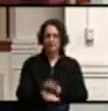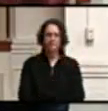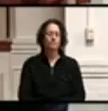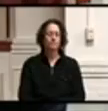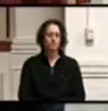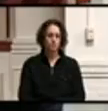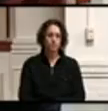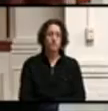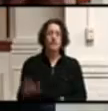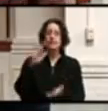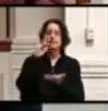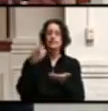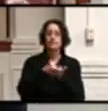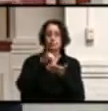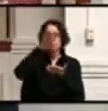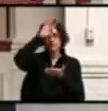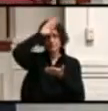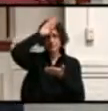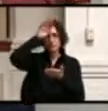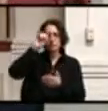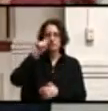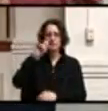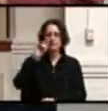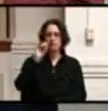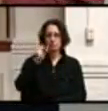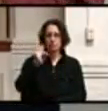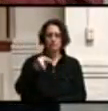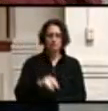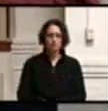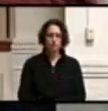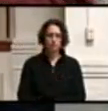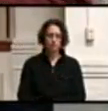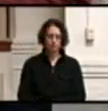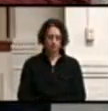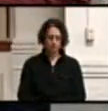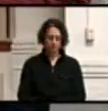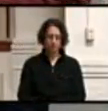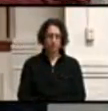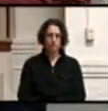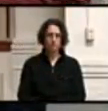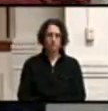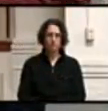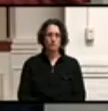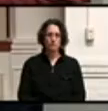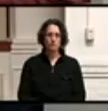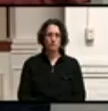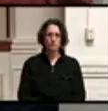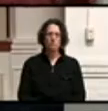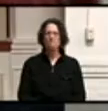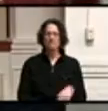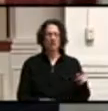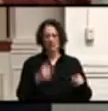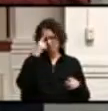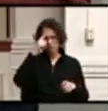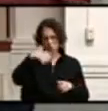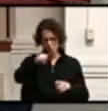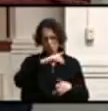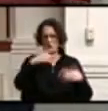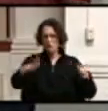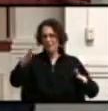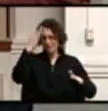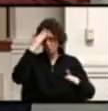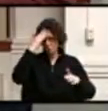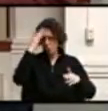Good luck. Central Fire Station. I'm pretty sure you all are aware of where the addition is, and